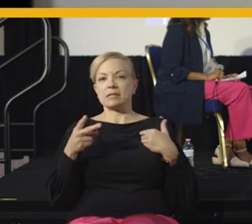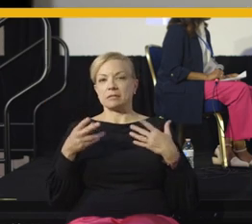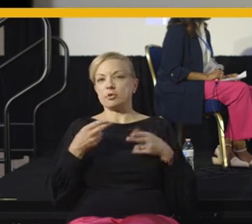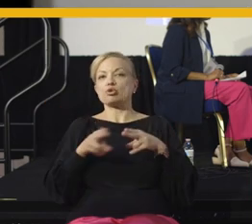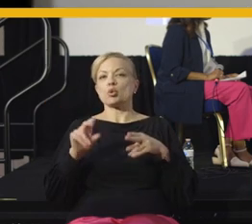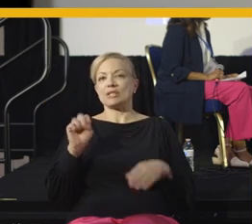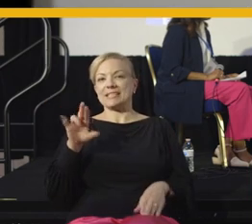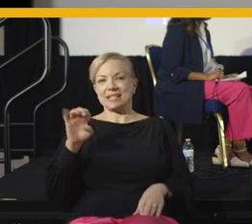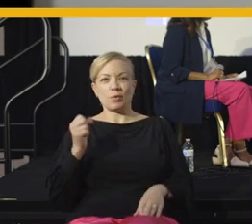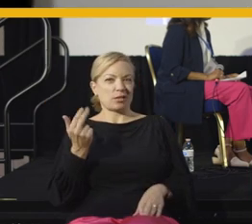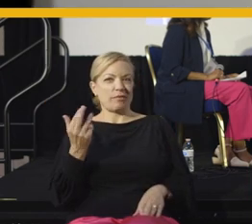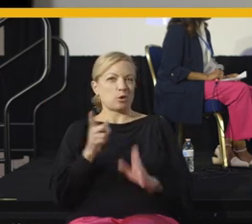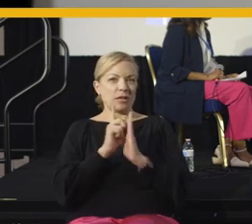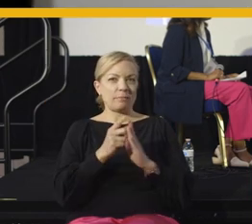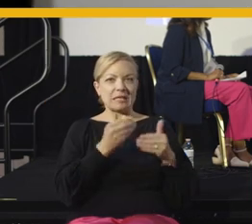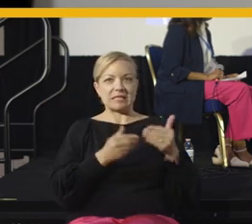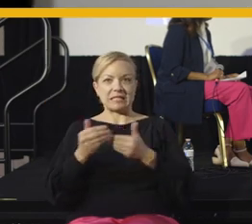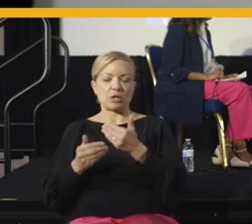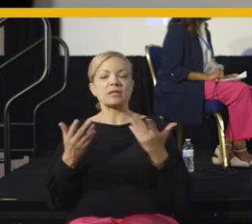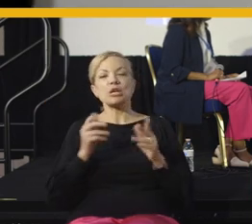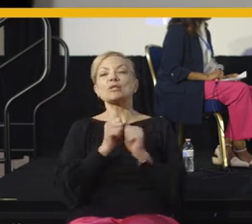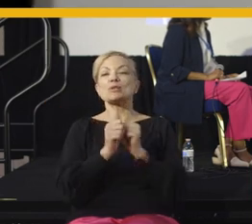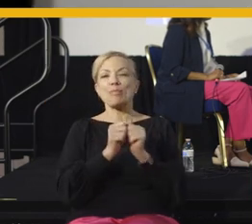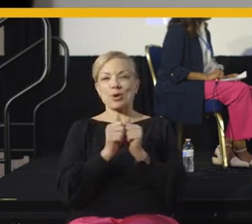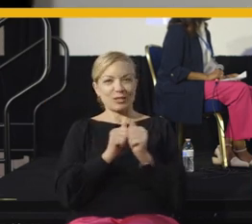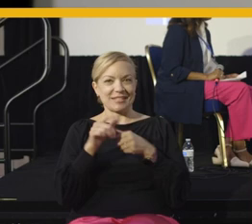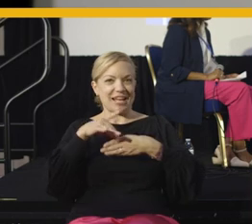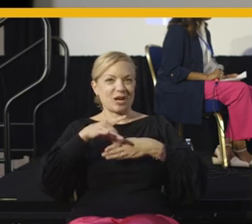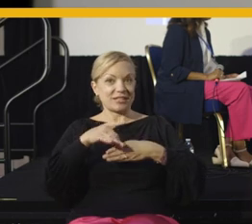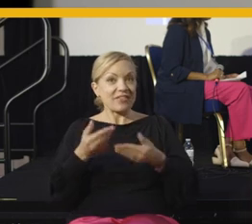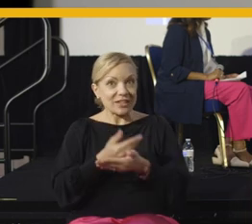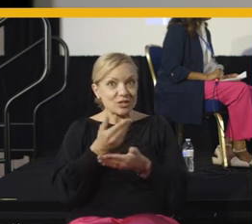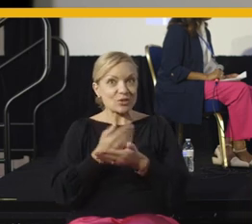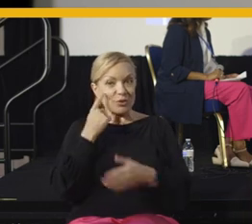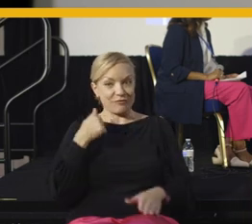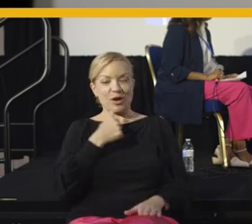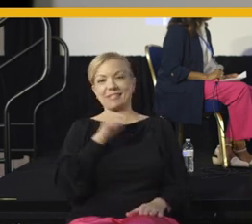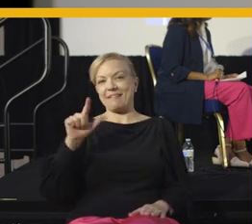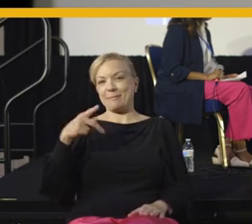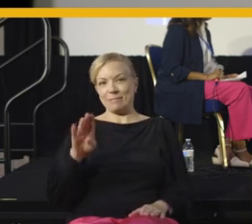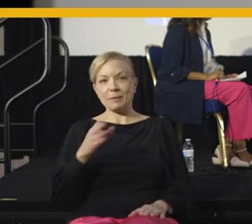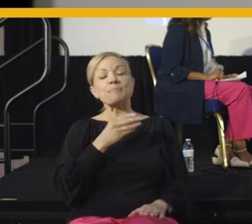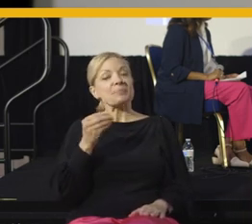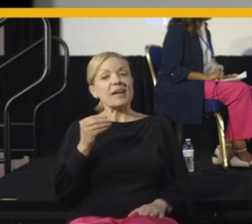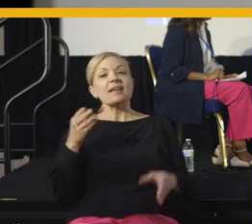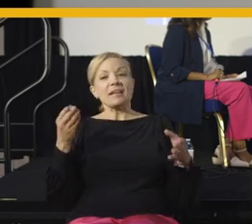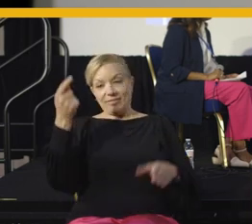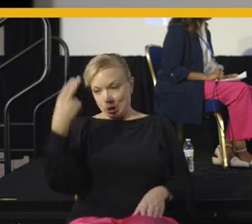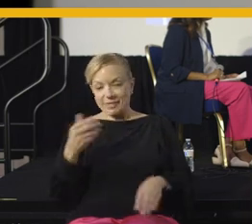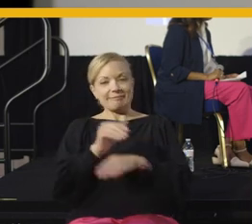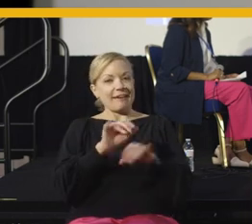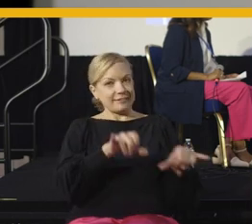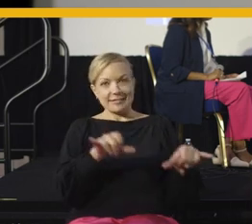little series, 13-minute series, that's sports content, which is new for us at LPB. And it's also airing on Thursday